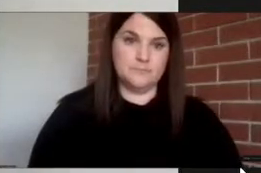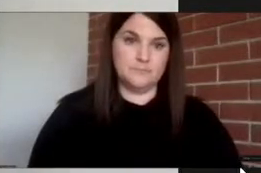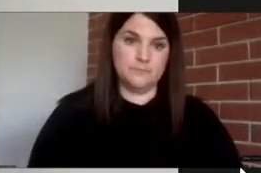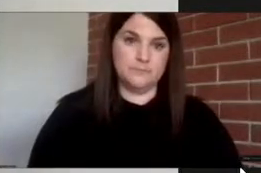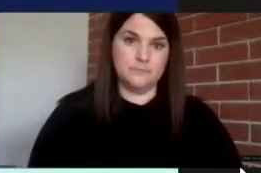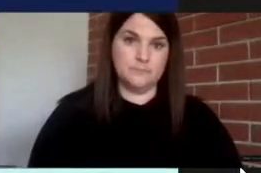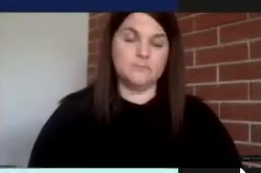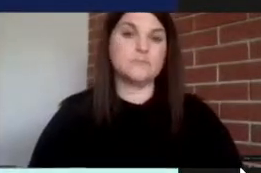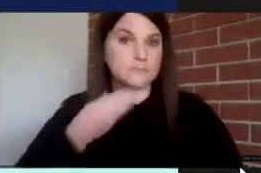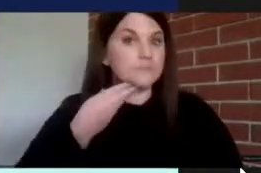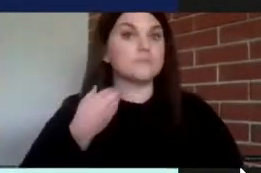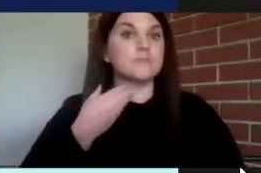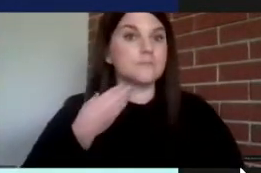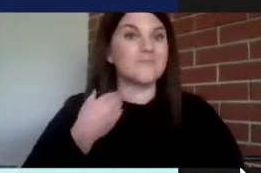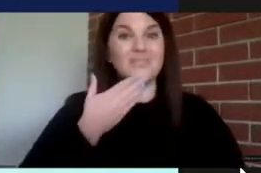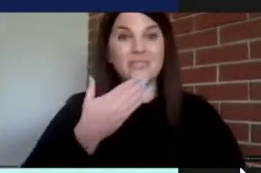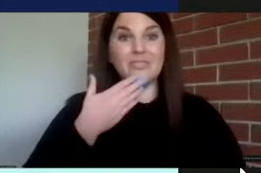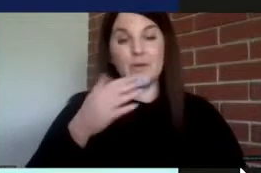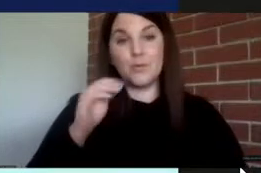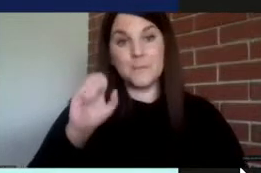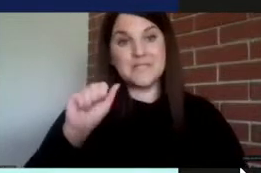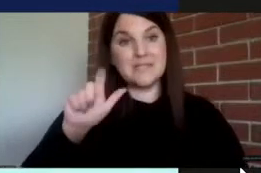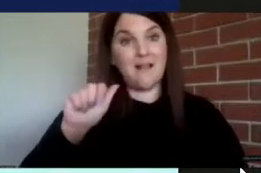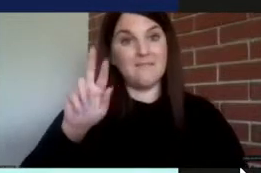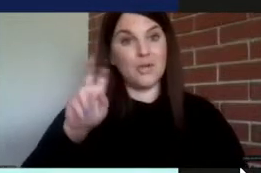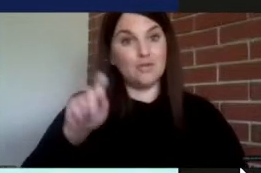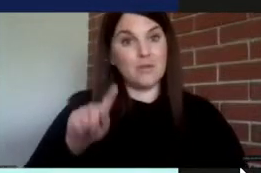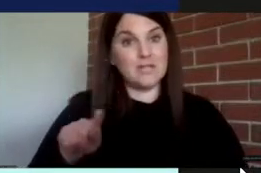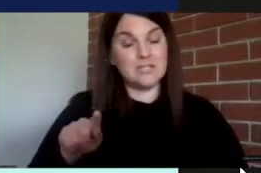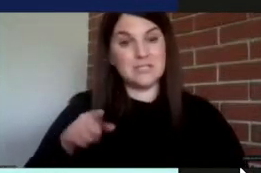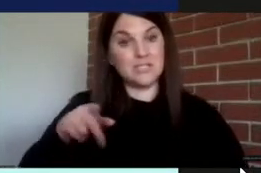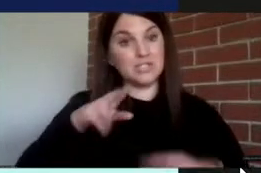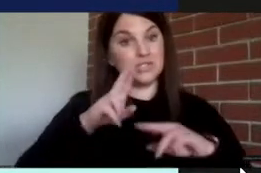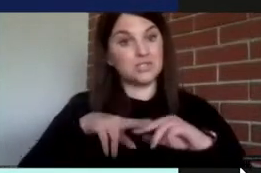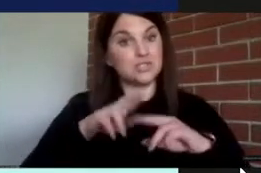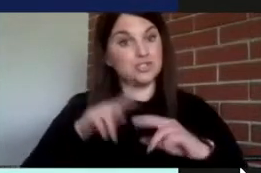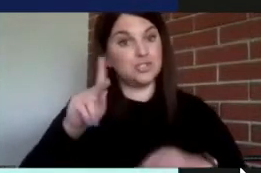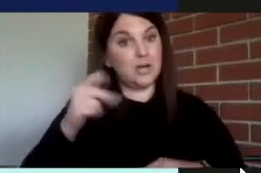Thank you so much, Ms. Alvarez. Chair Khaldun, anything in